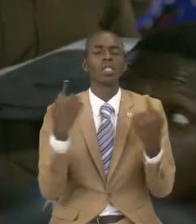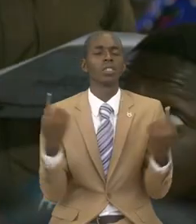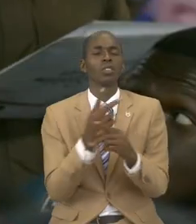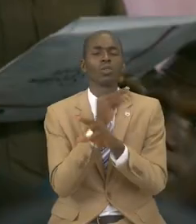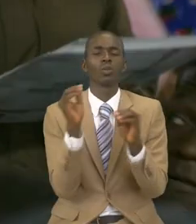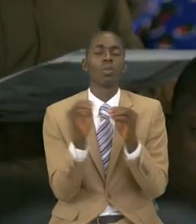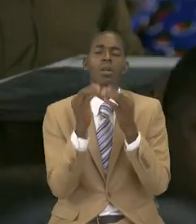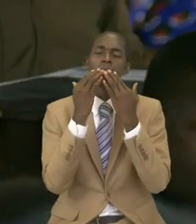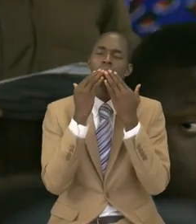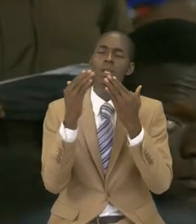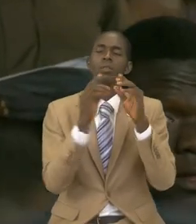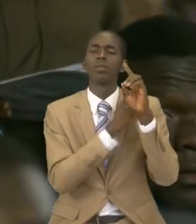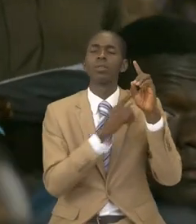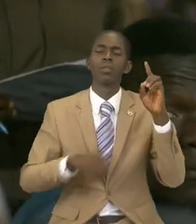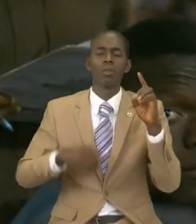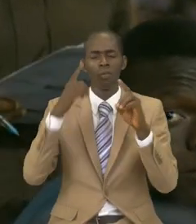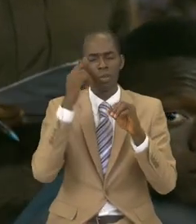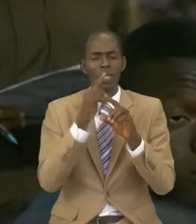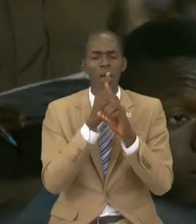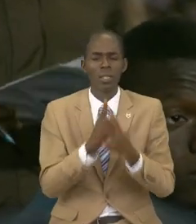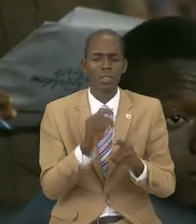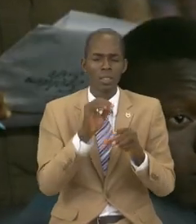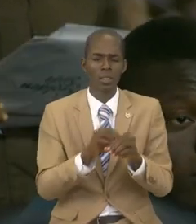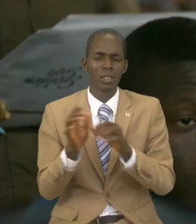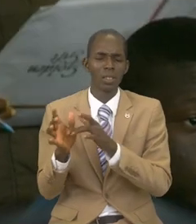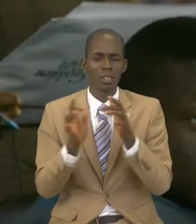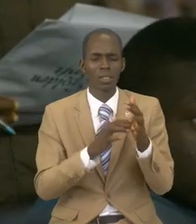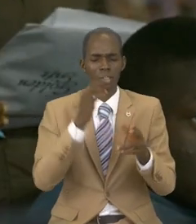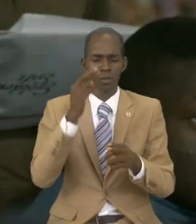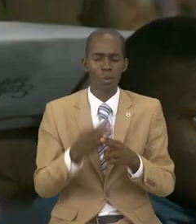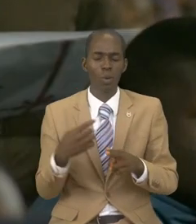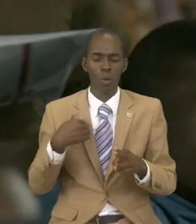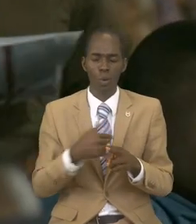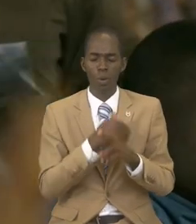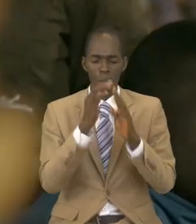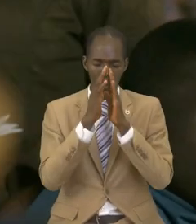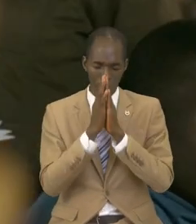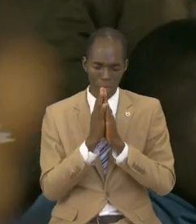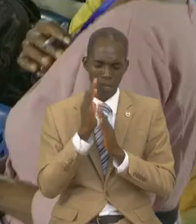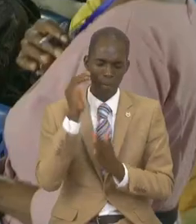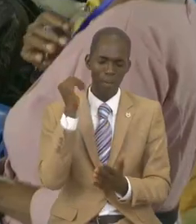Thank you, Lord, for the answer. In Jesus' name we pray.